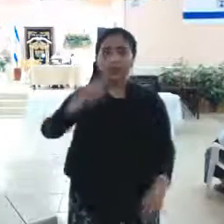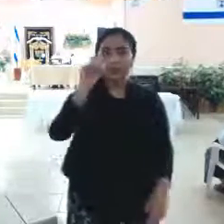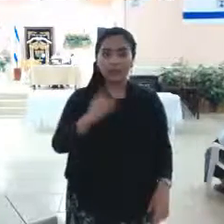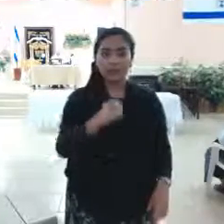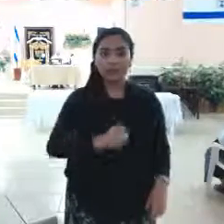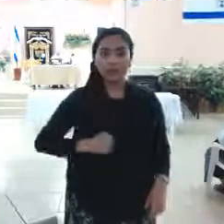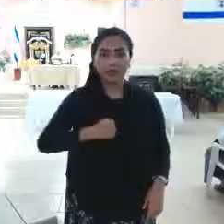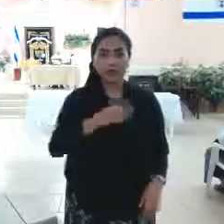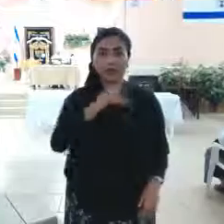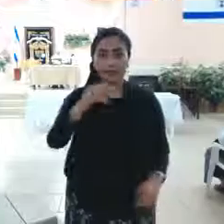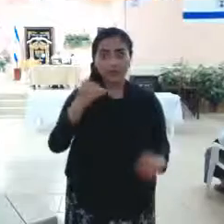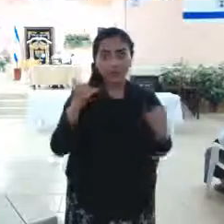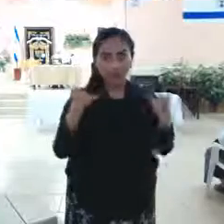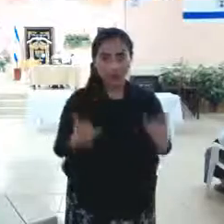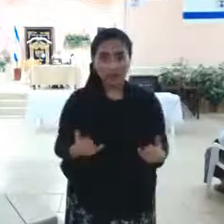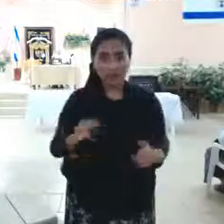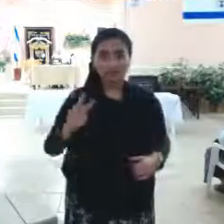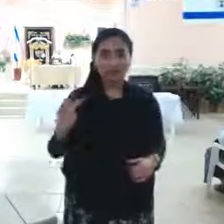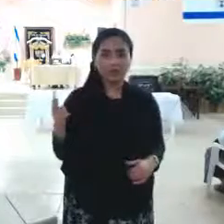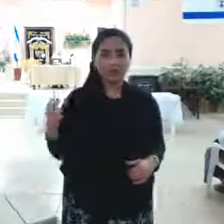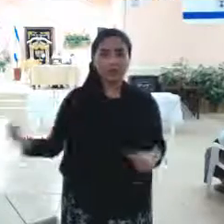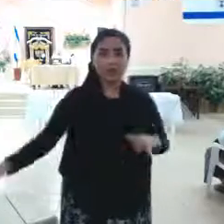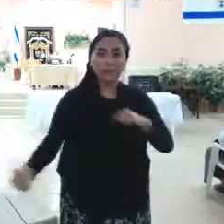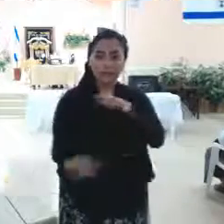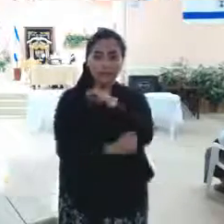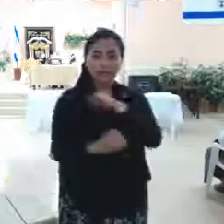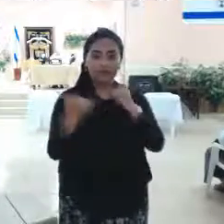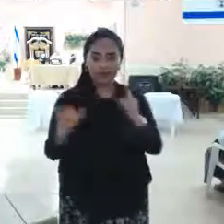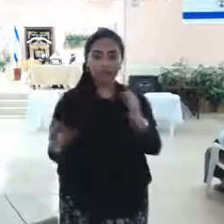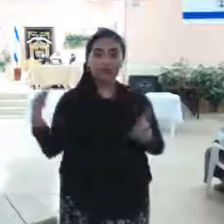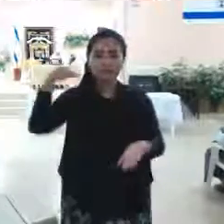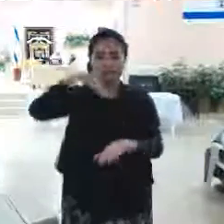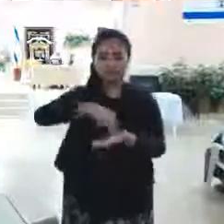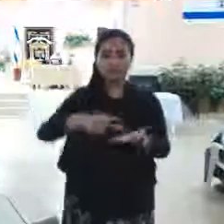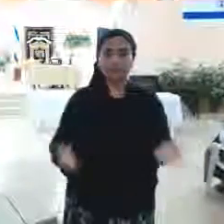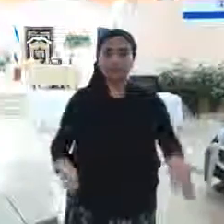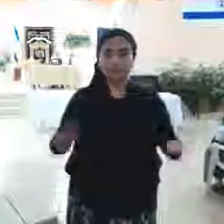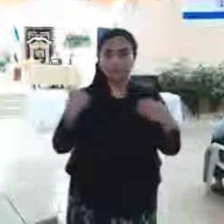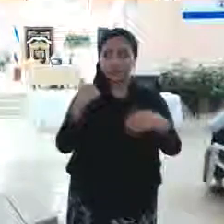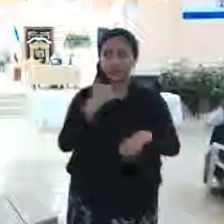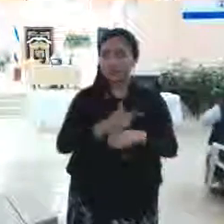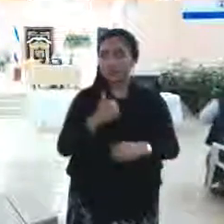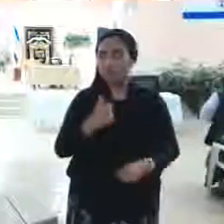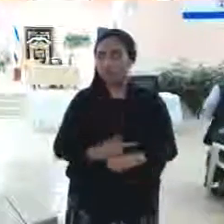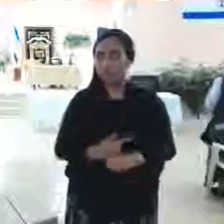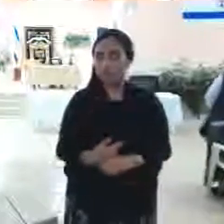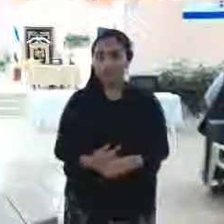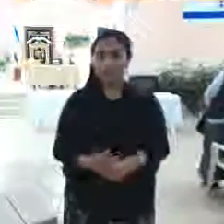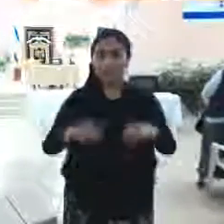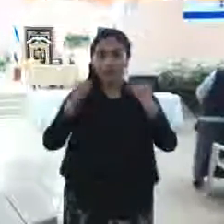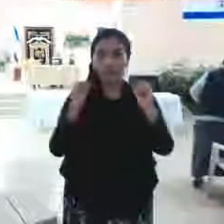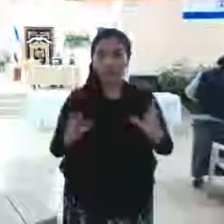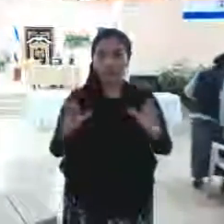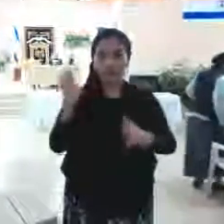Pesach, you didn't do it, make a repentance and take up the second Pesach. Let's stand up, my love brothers. Bless